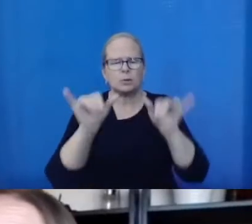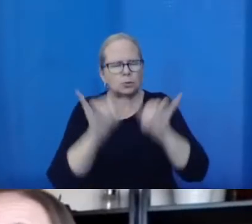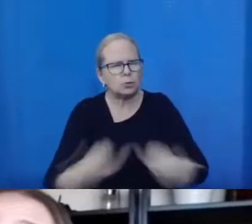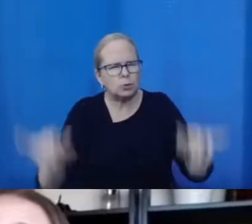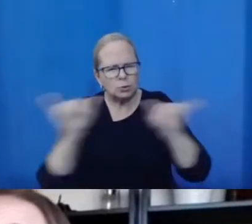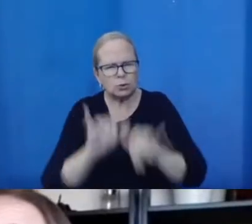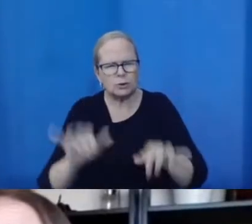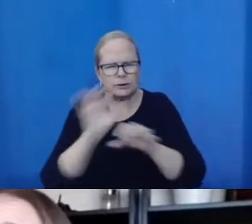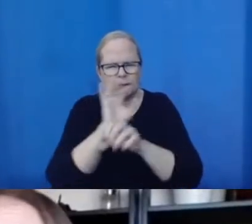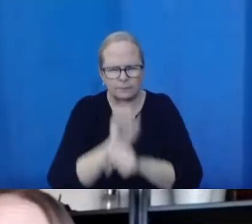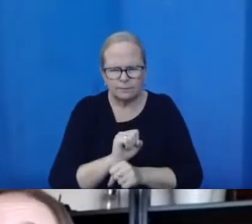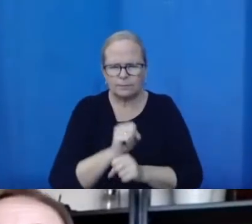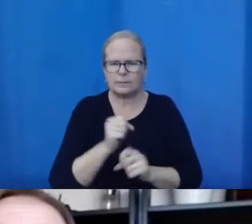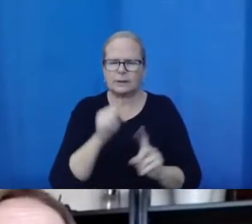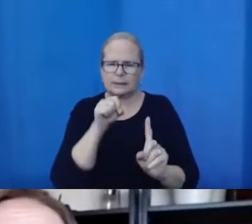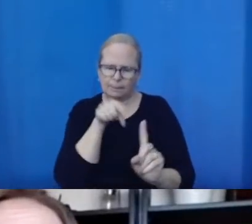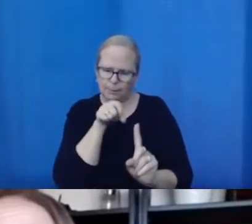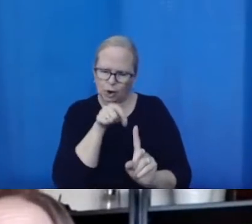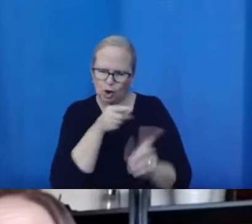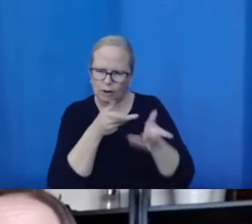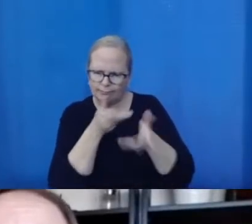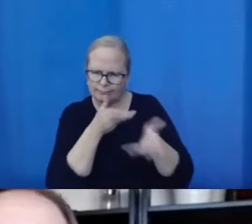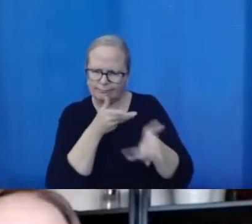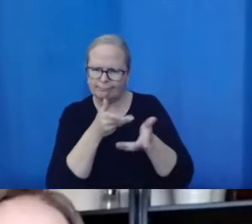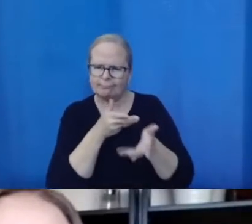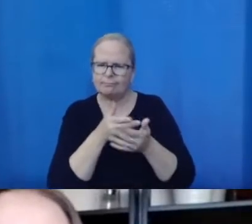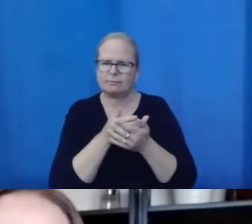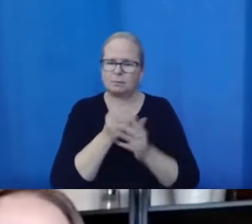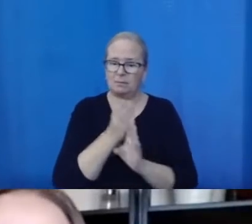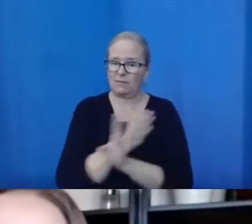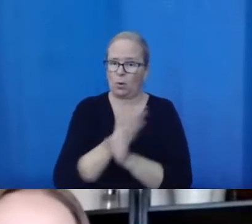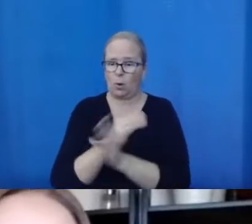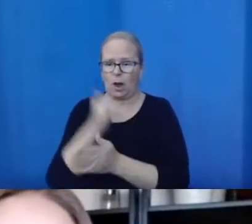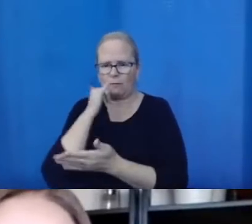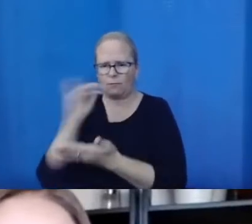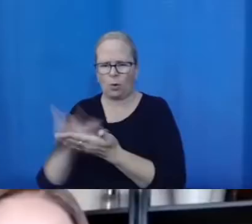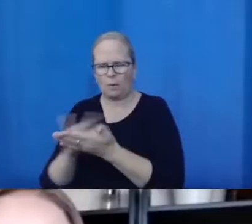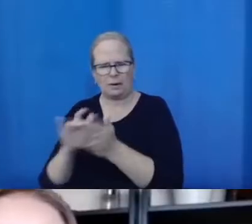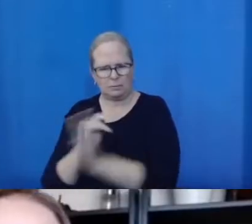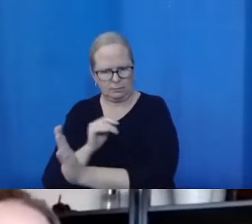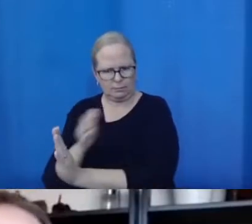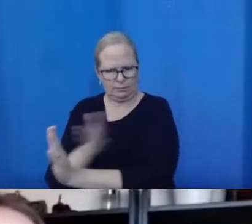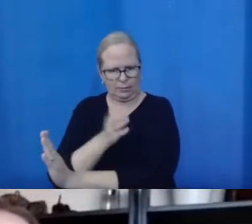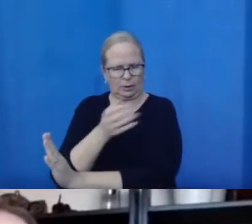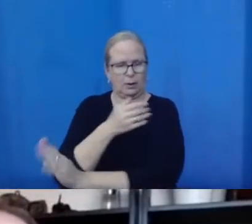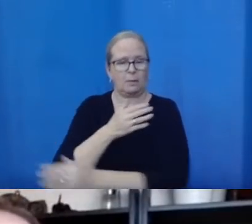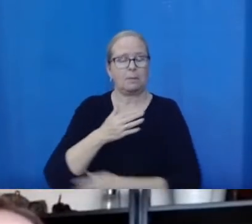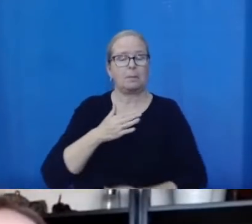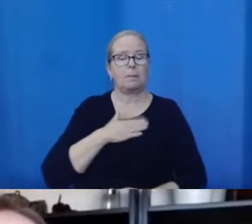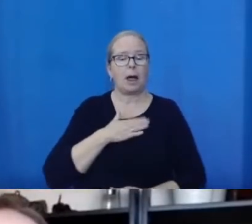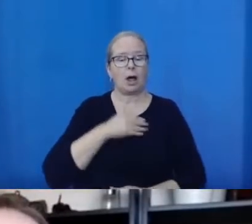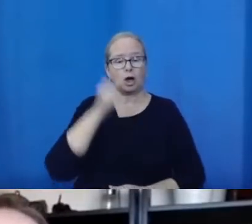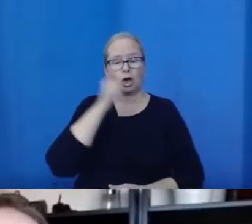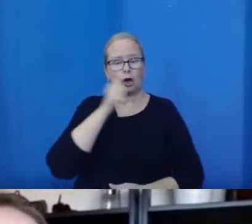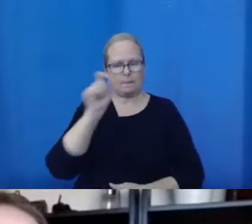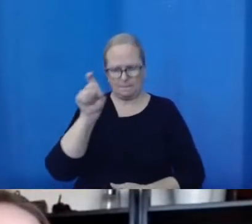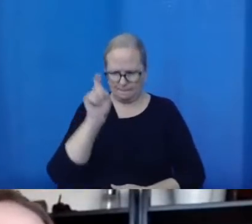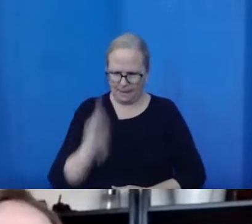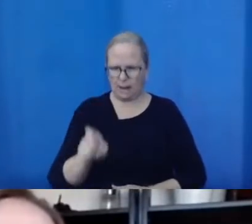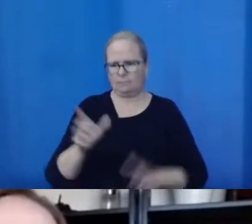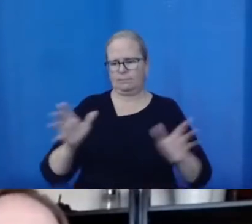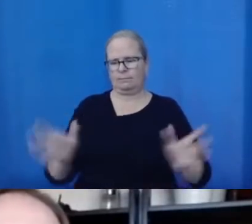of play, an hour of outdoor time, an hour of exercise. They often combine those things. That's okay. Those are